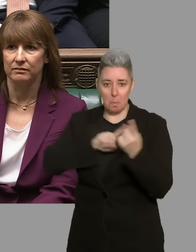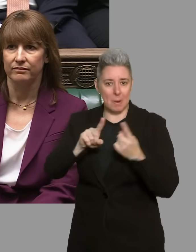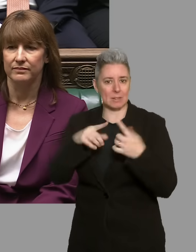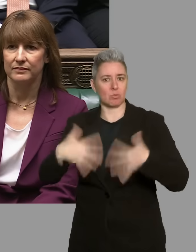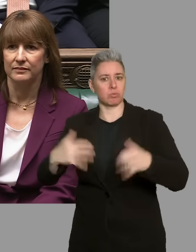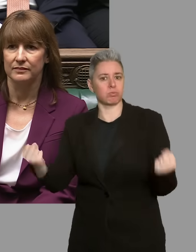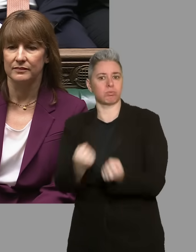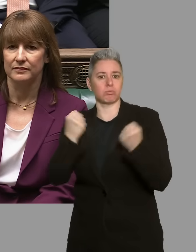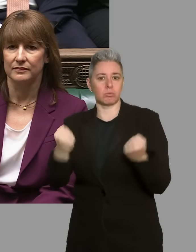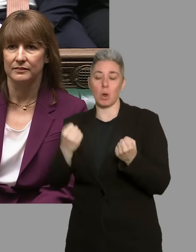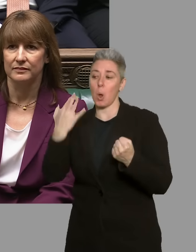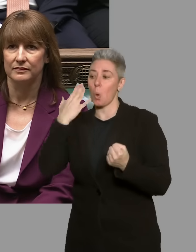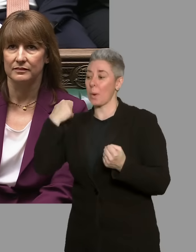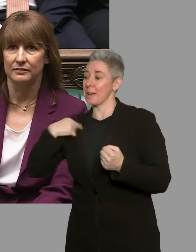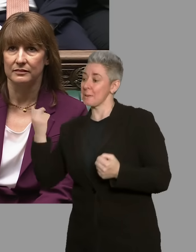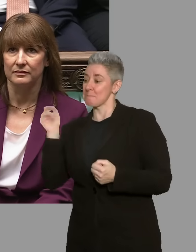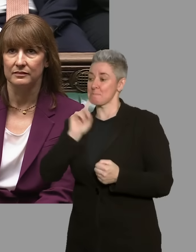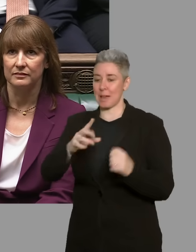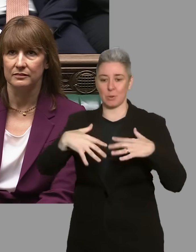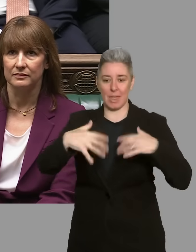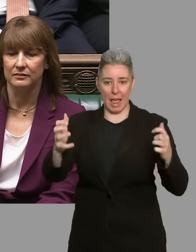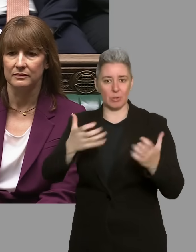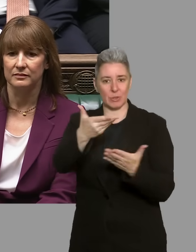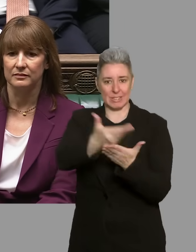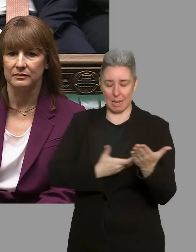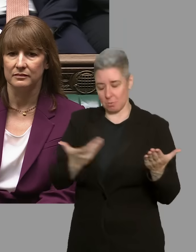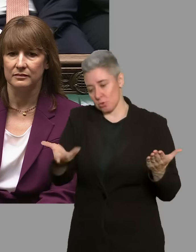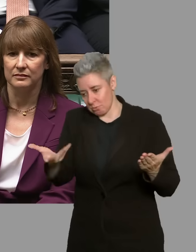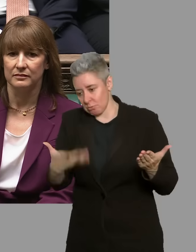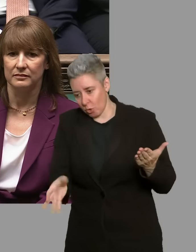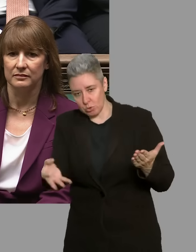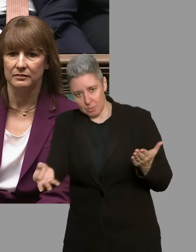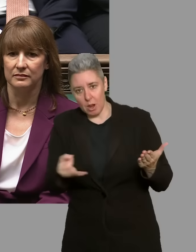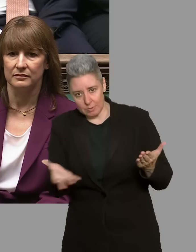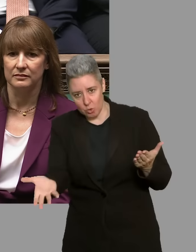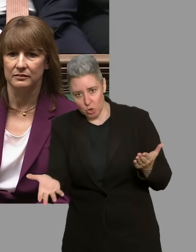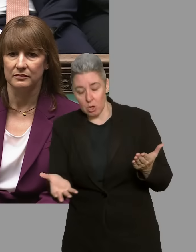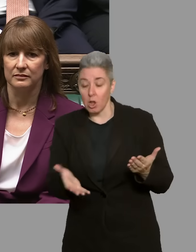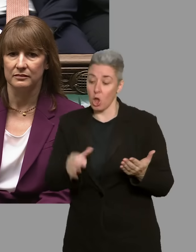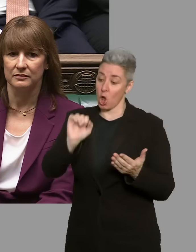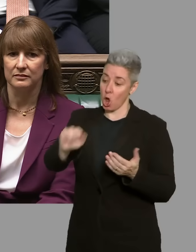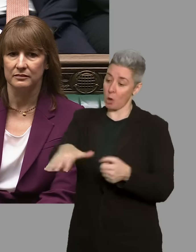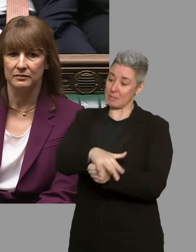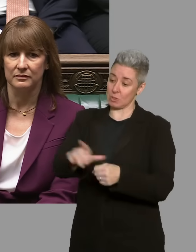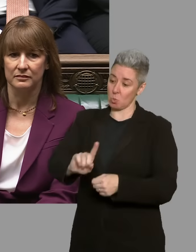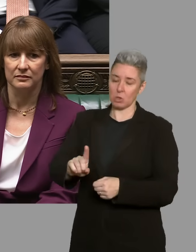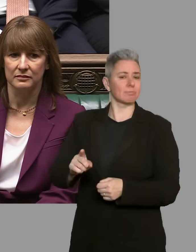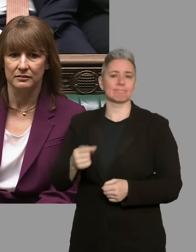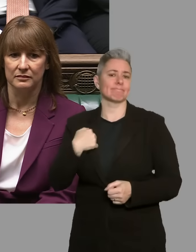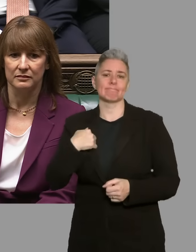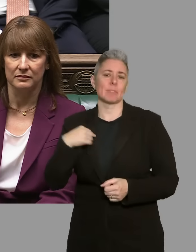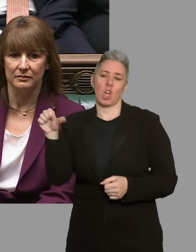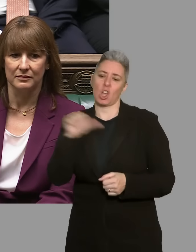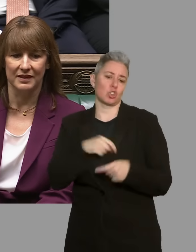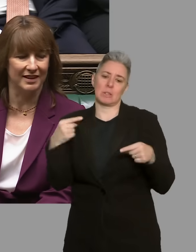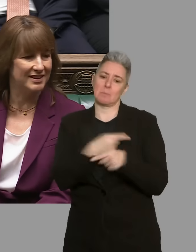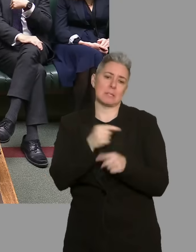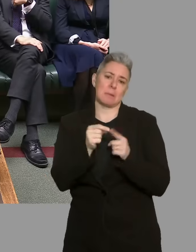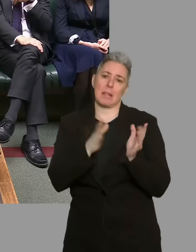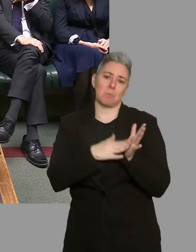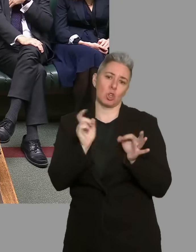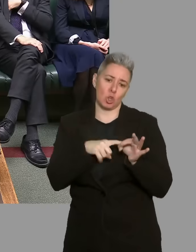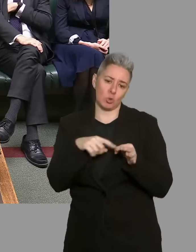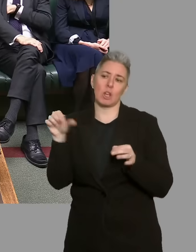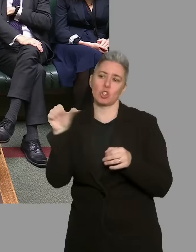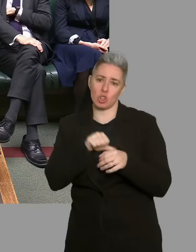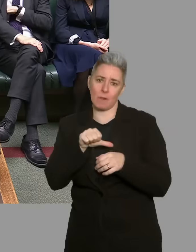for, her position was I shouldn't have missed PMQs, I should have empty-chaired the NATO summit. That's how